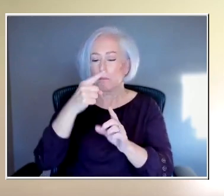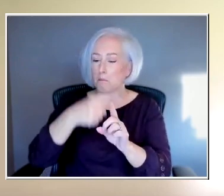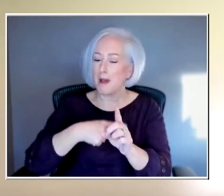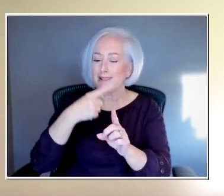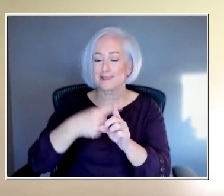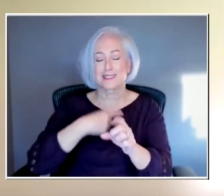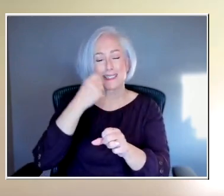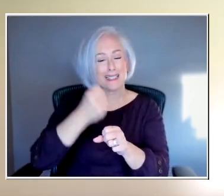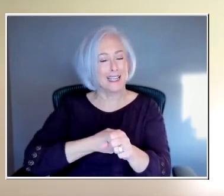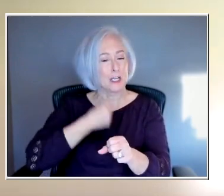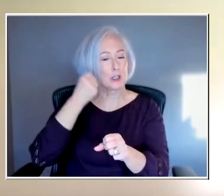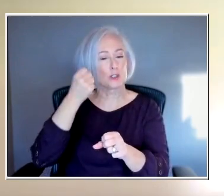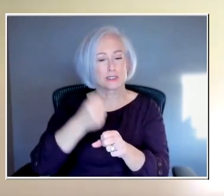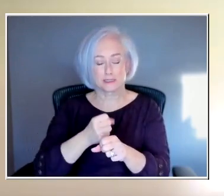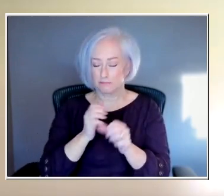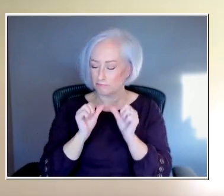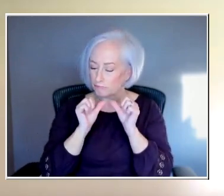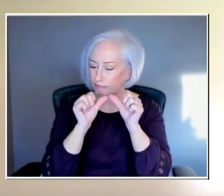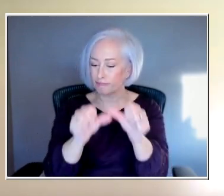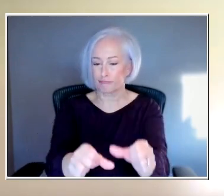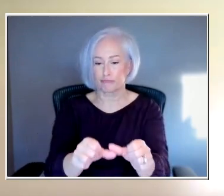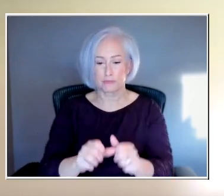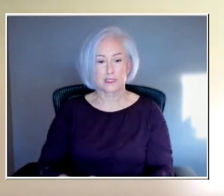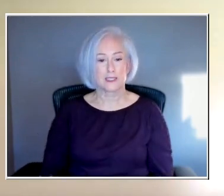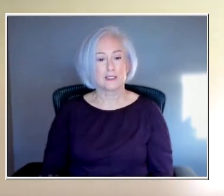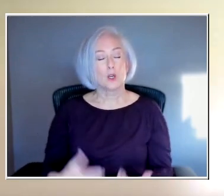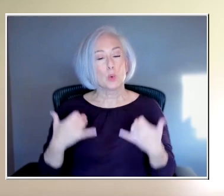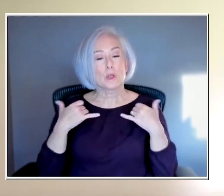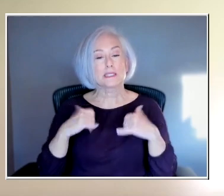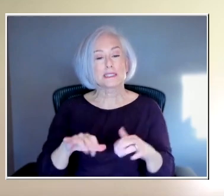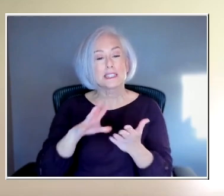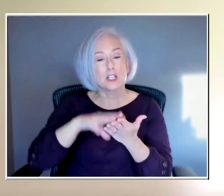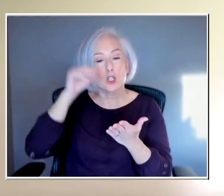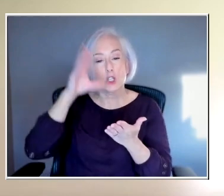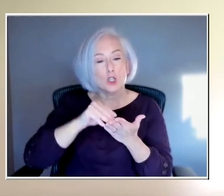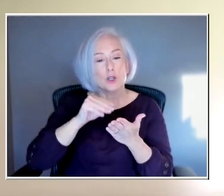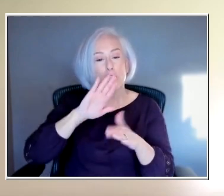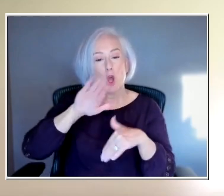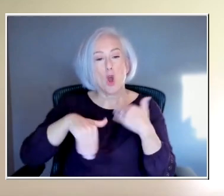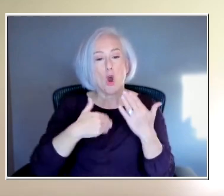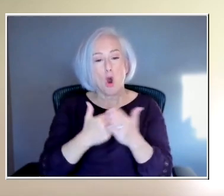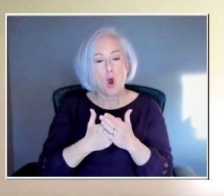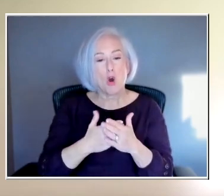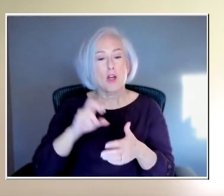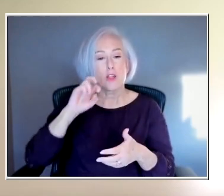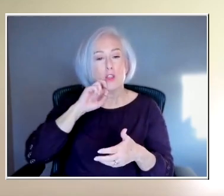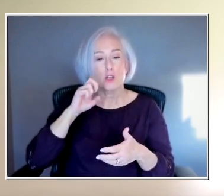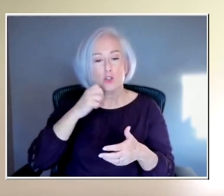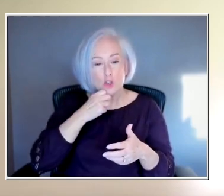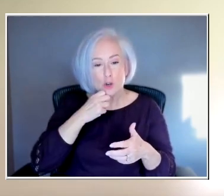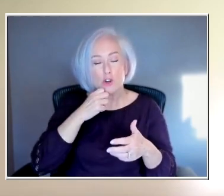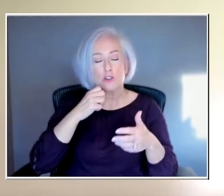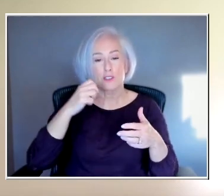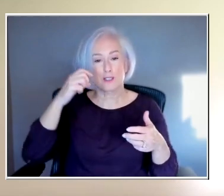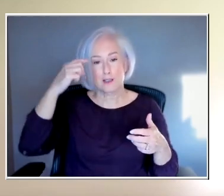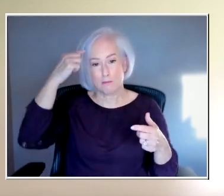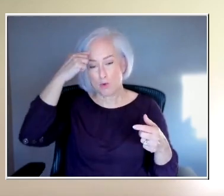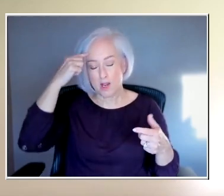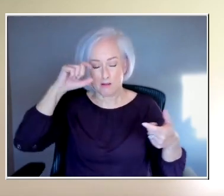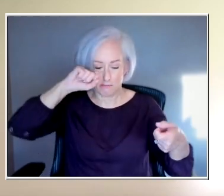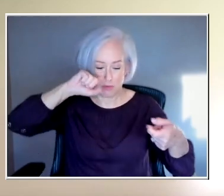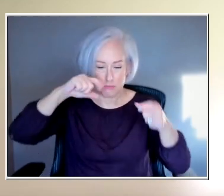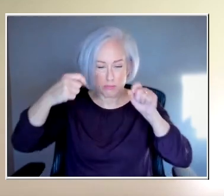And we are still learning about all the neuronal reconnections that are happening. So it's very important